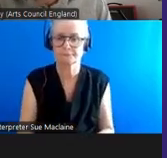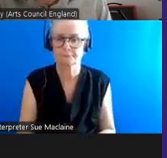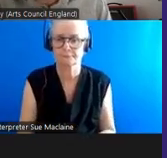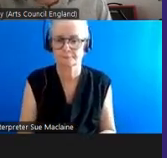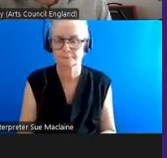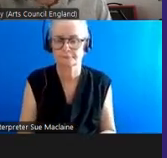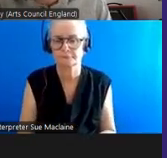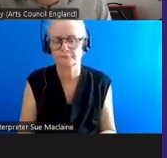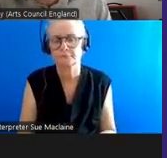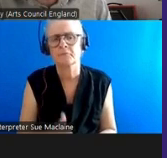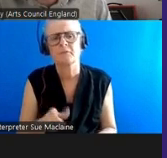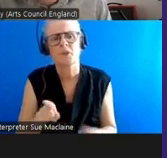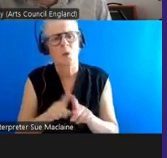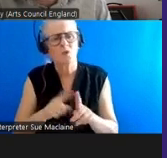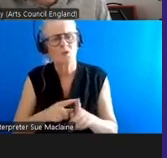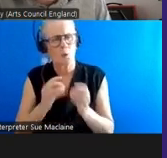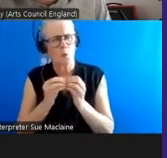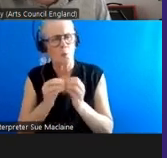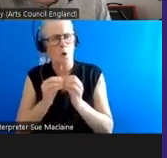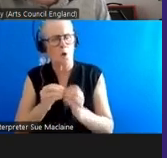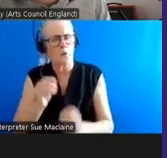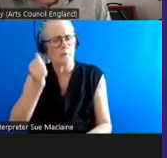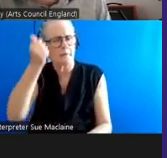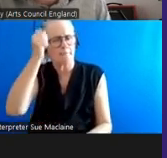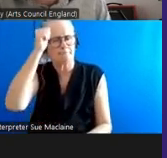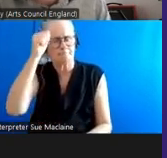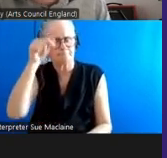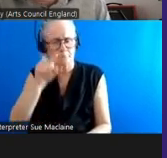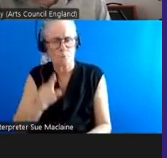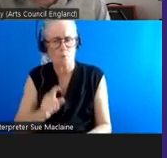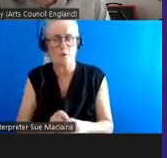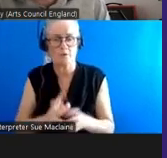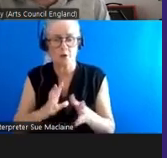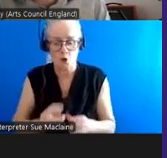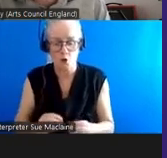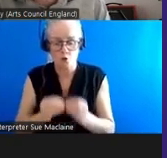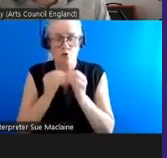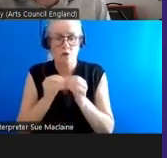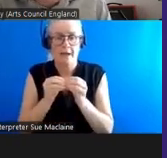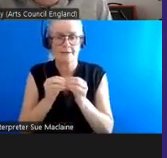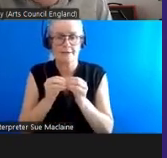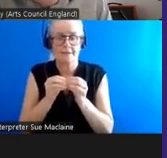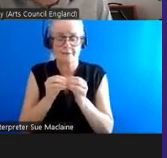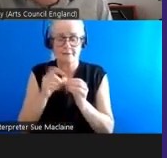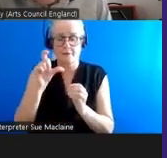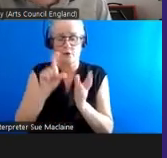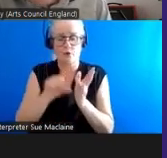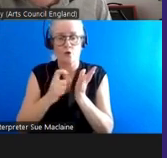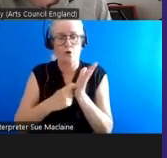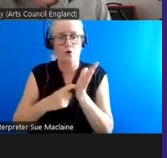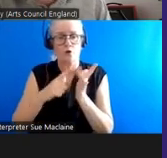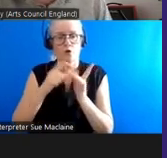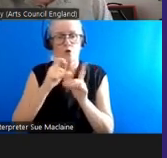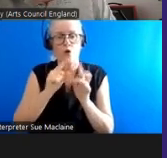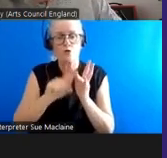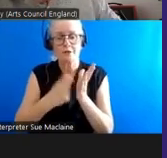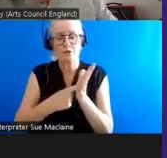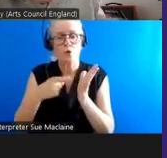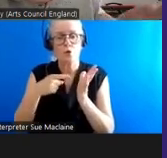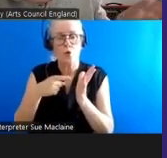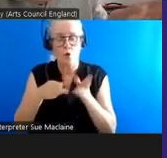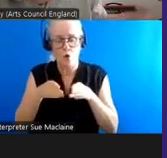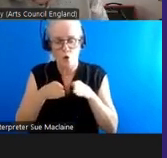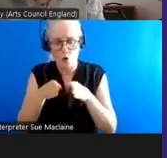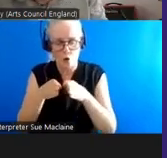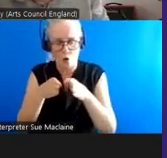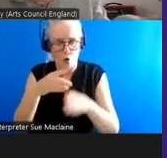that are worth being aware of as well. So the idea of creative corridors, so how those different regions across England can